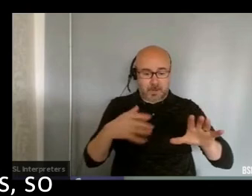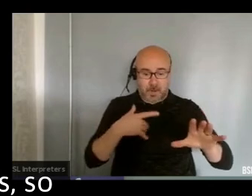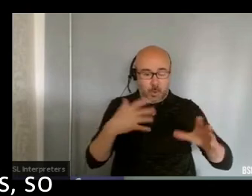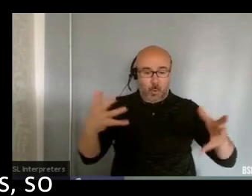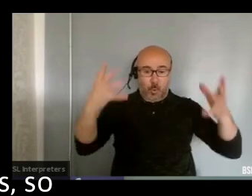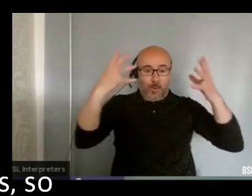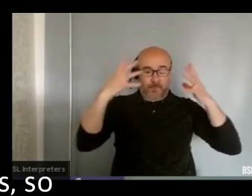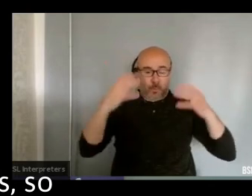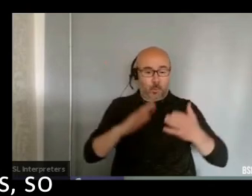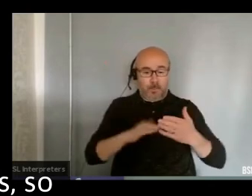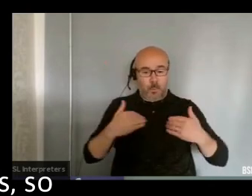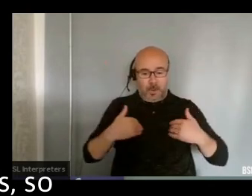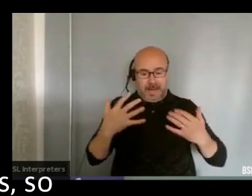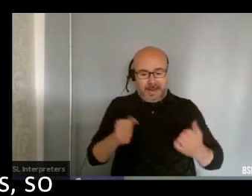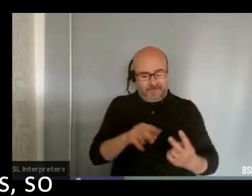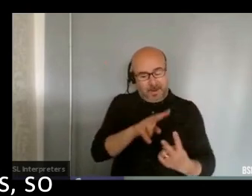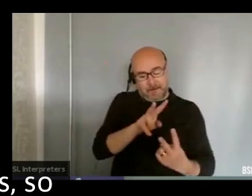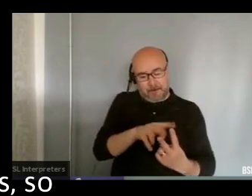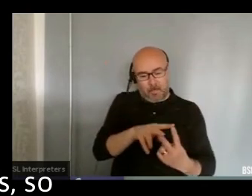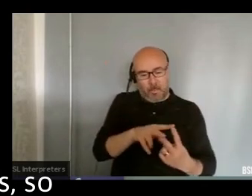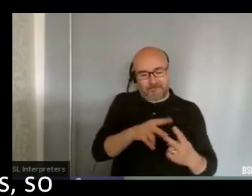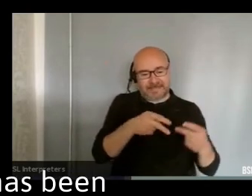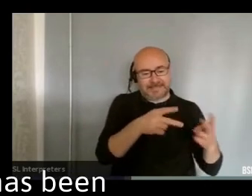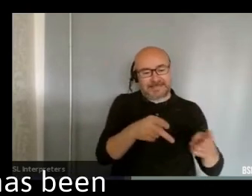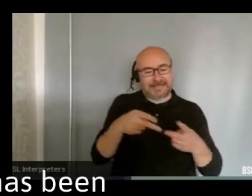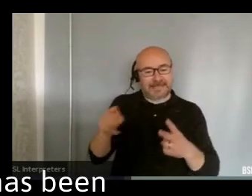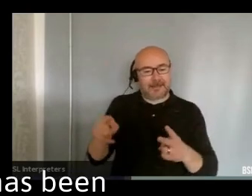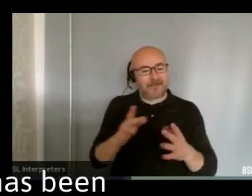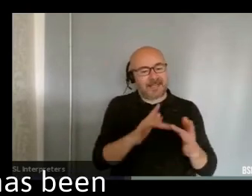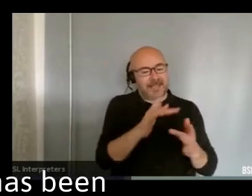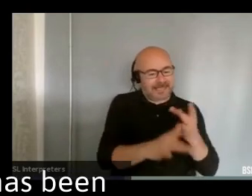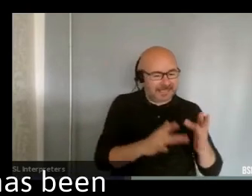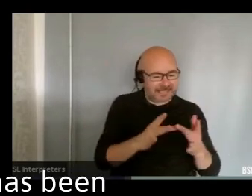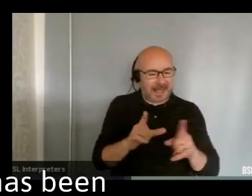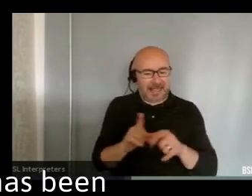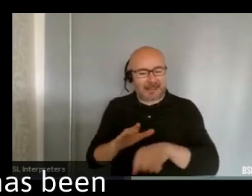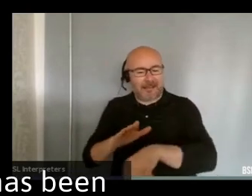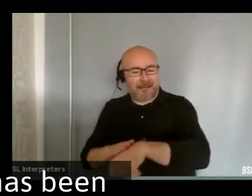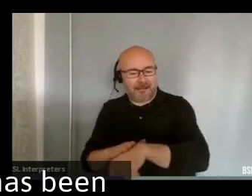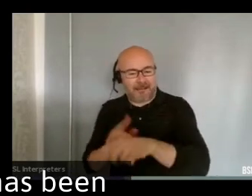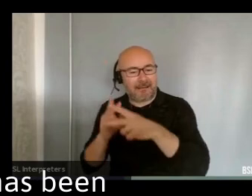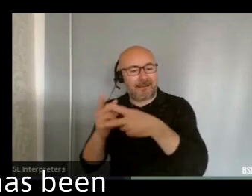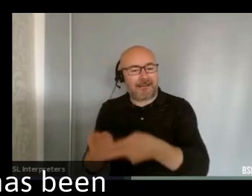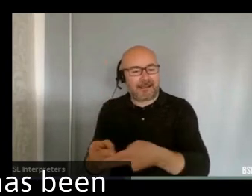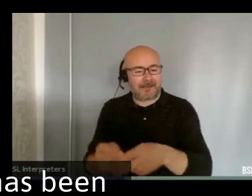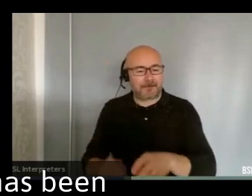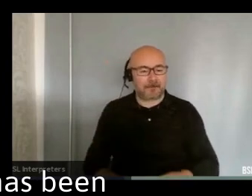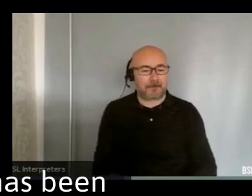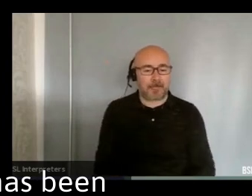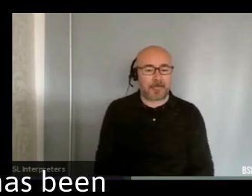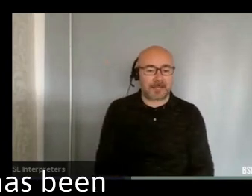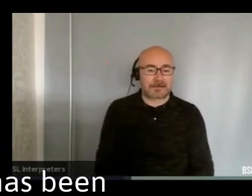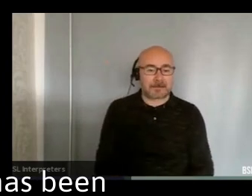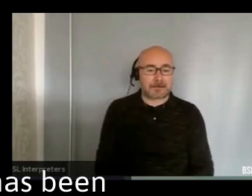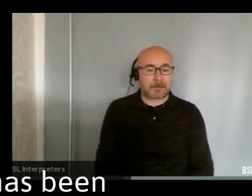so that we have both kinds of digital care. And one of my senior fellows at IHI has been doing a lot of research